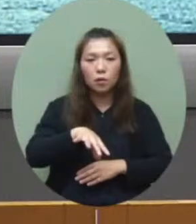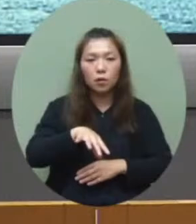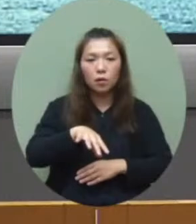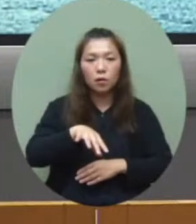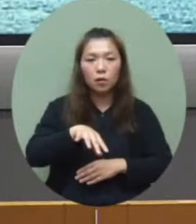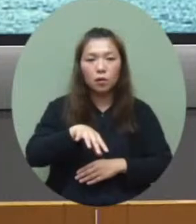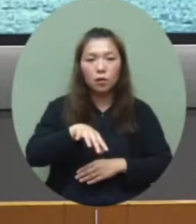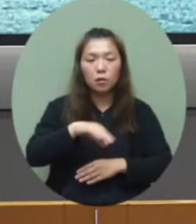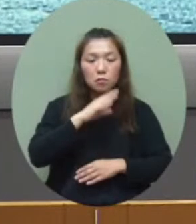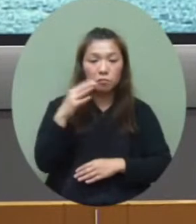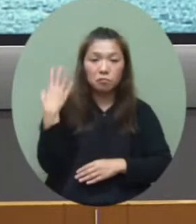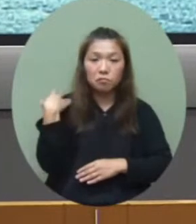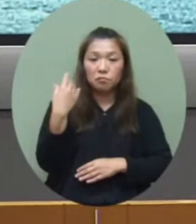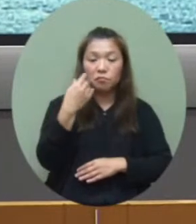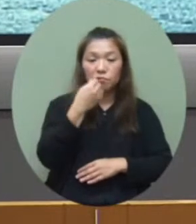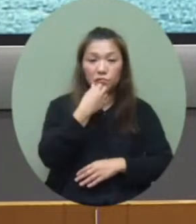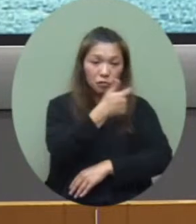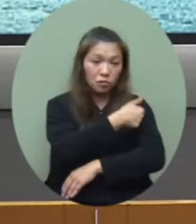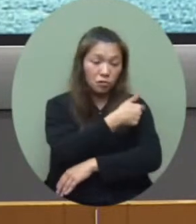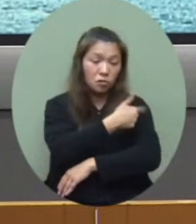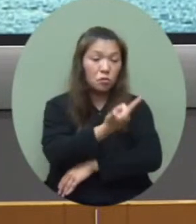to WHO,